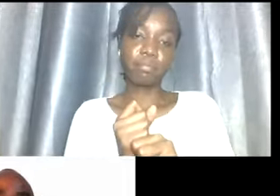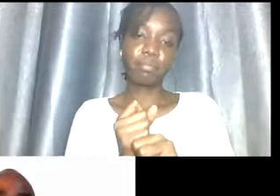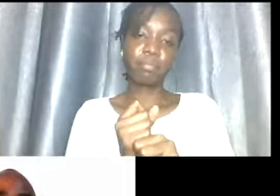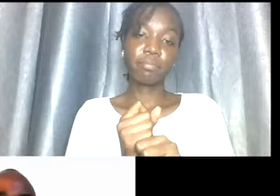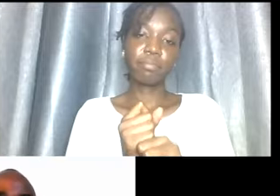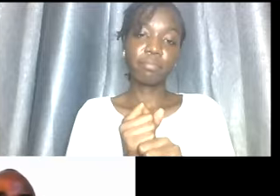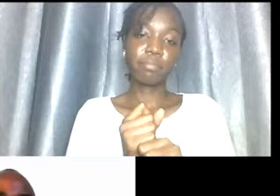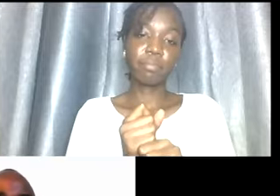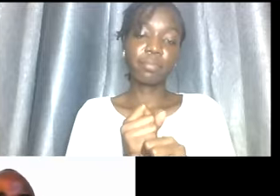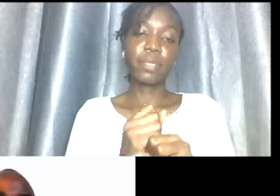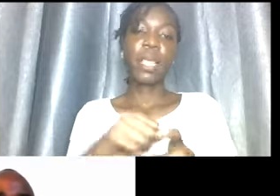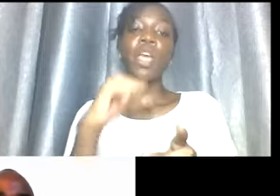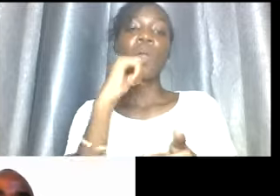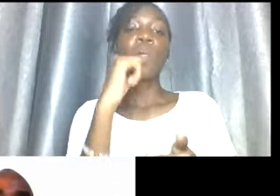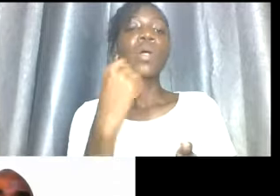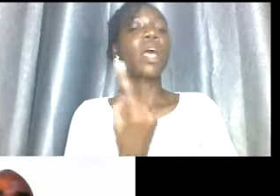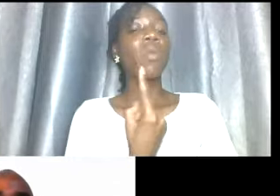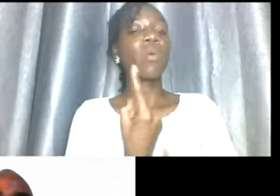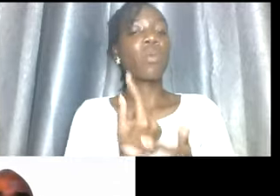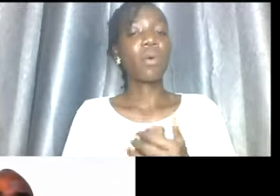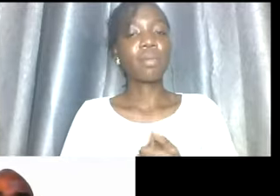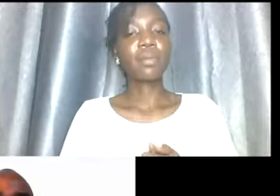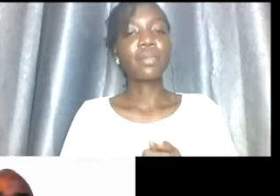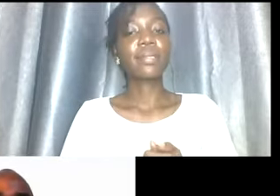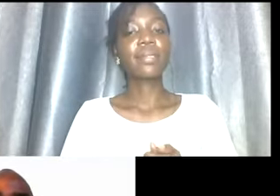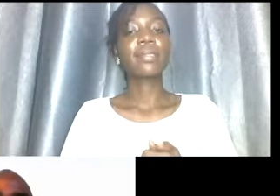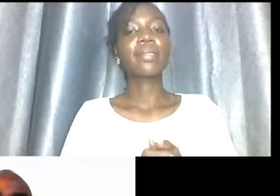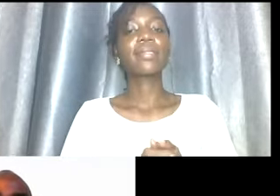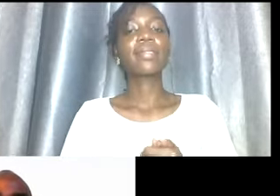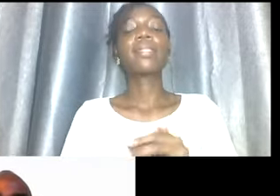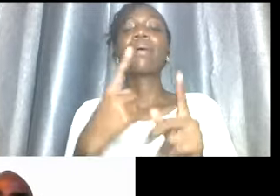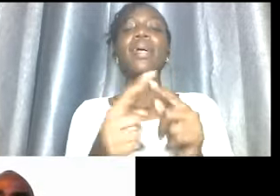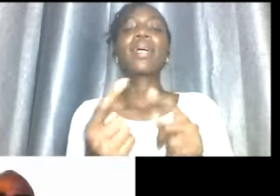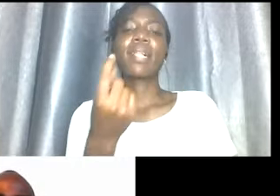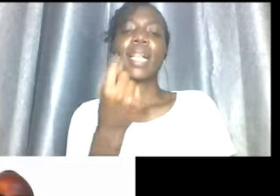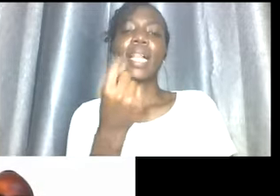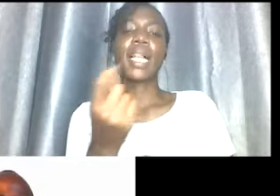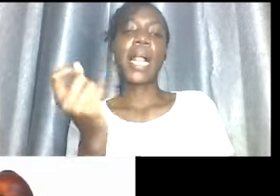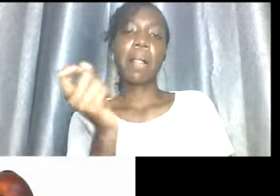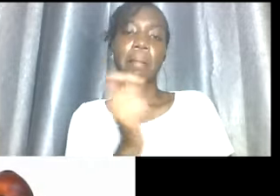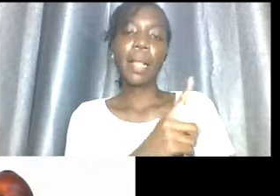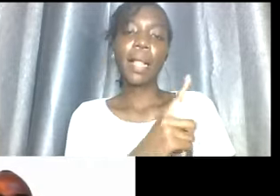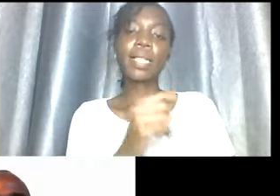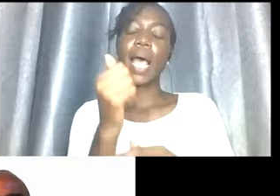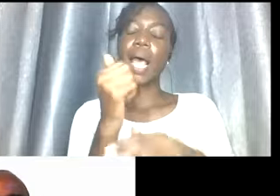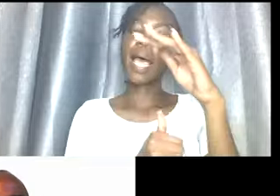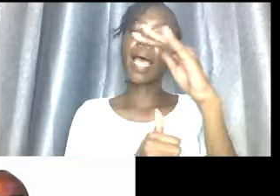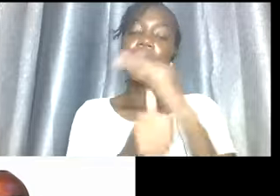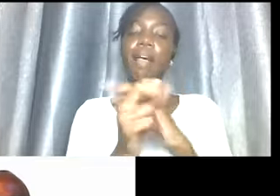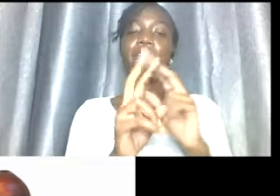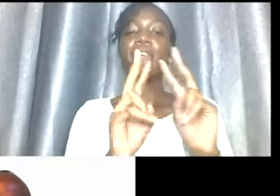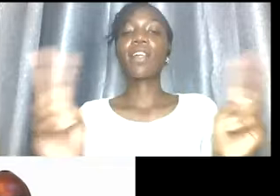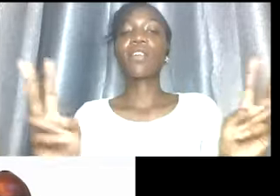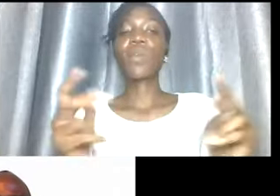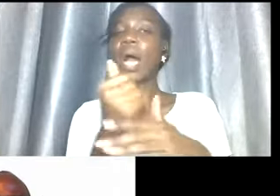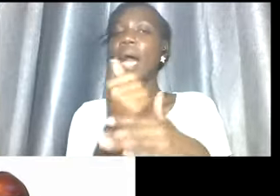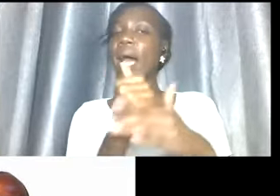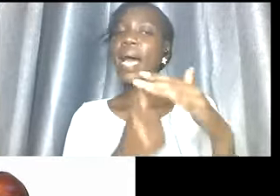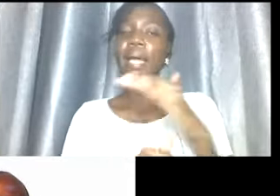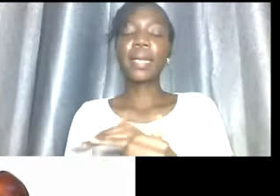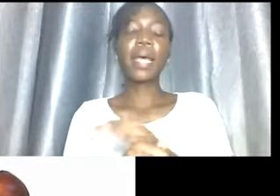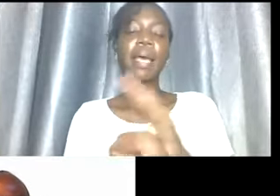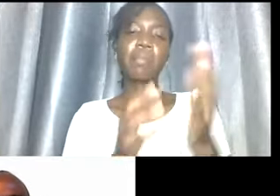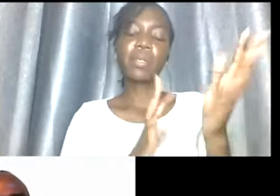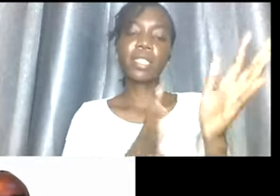Let alone them working for you for a few months and they feel undervalued, underappreciated, and